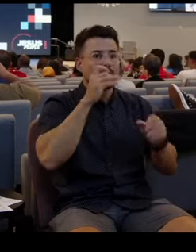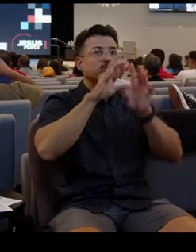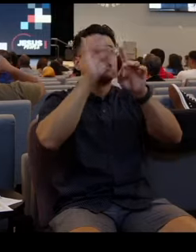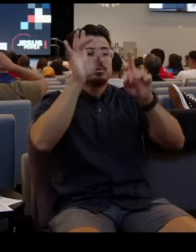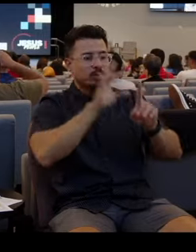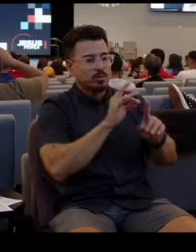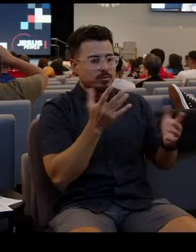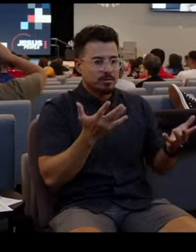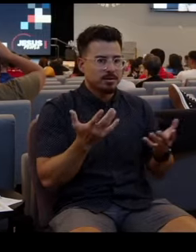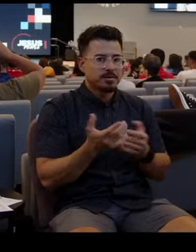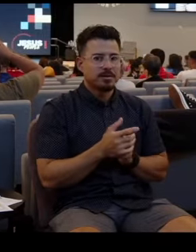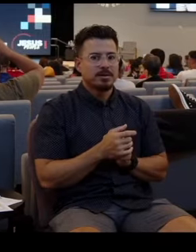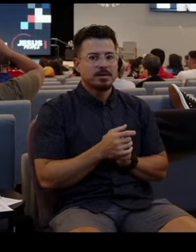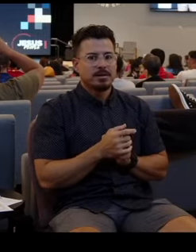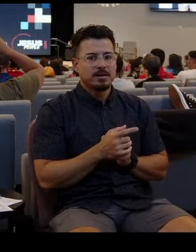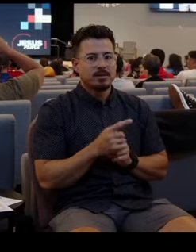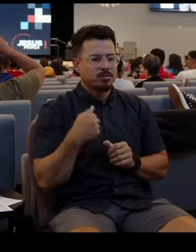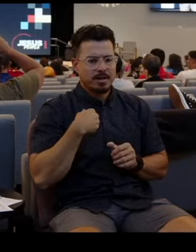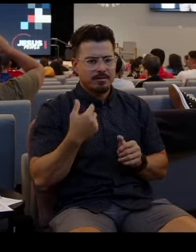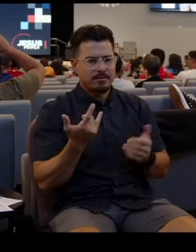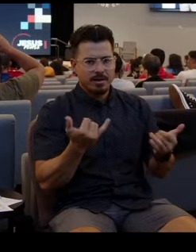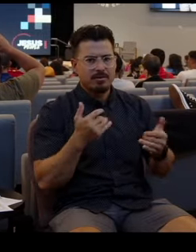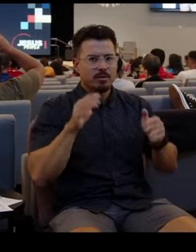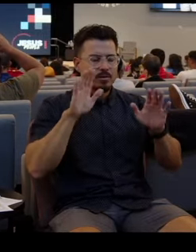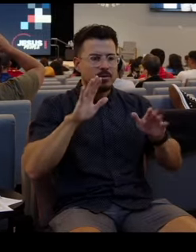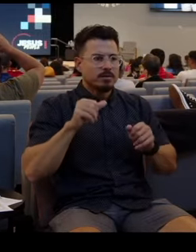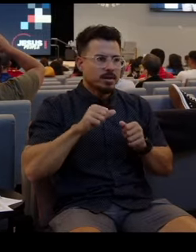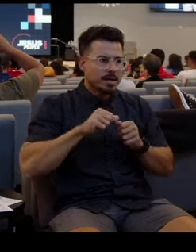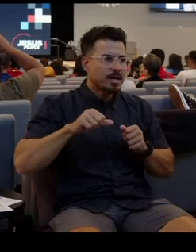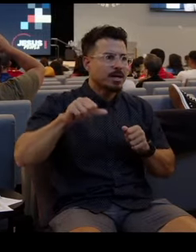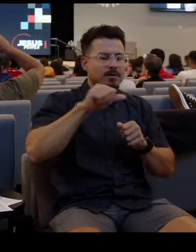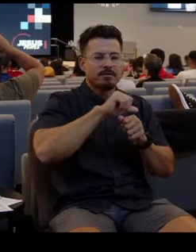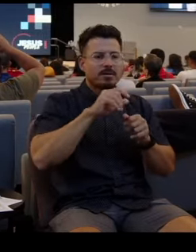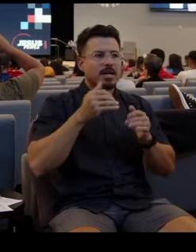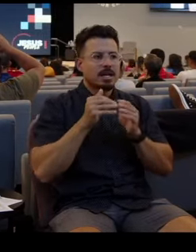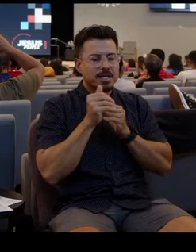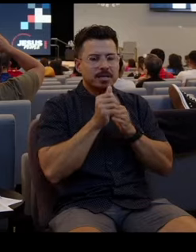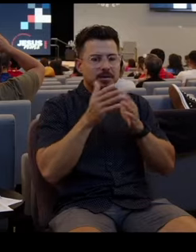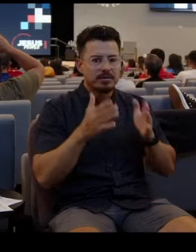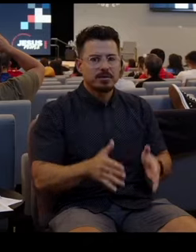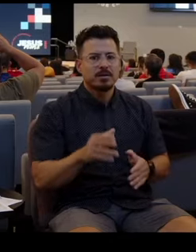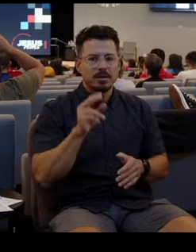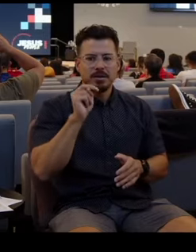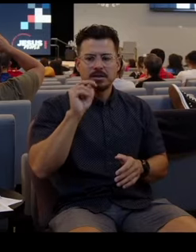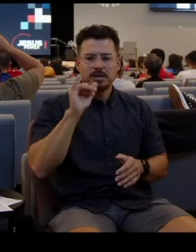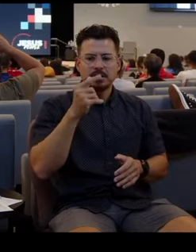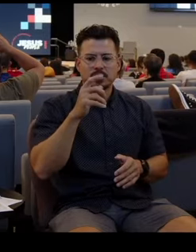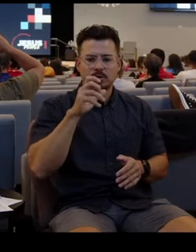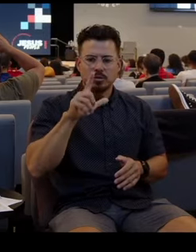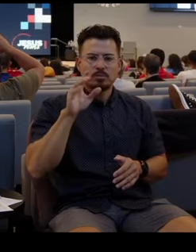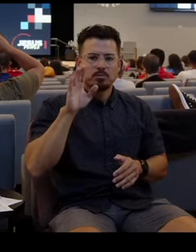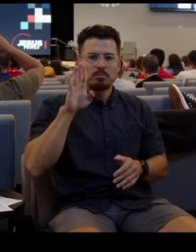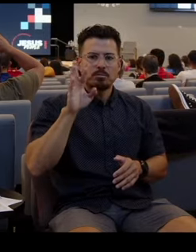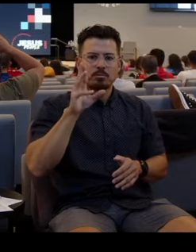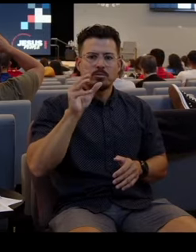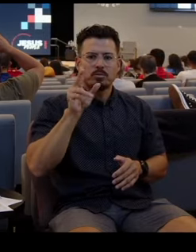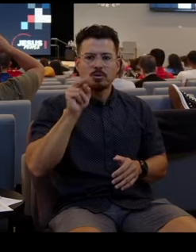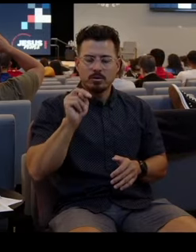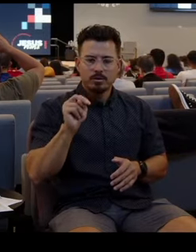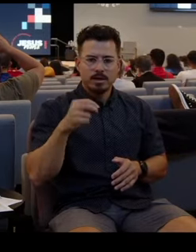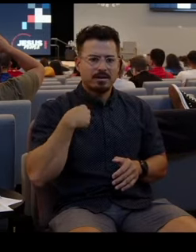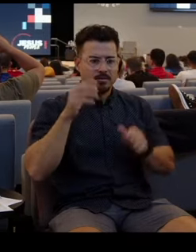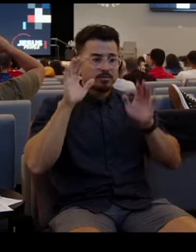That other stuff has its place. We have a wonderful area leader in the UK, by the way, Nigel Brown. I tell him all the time, he has an amazing gift